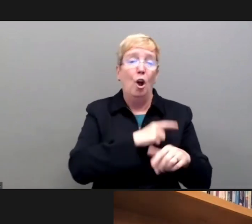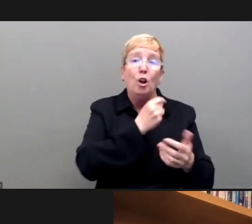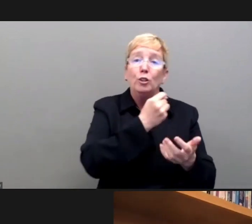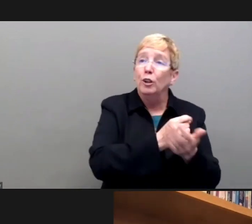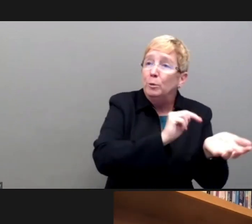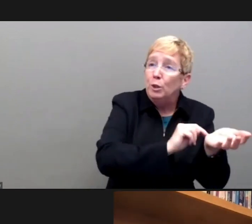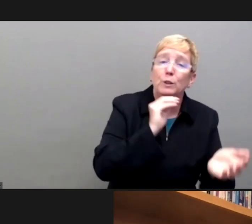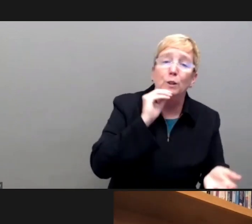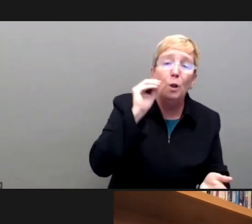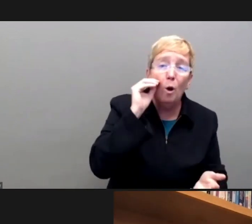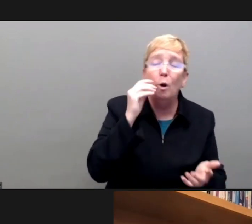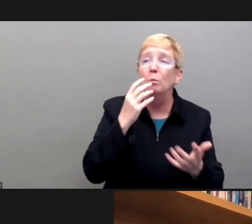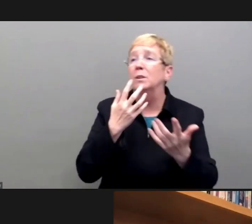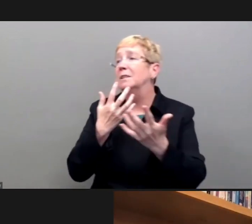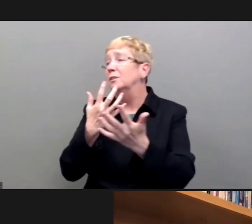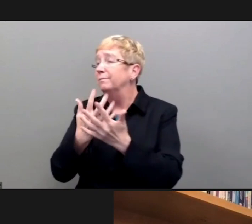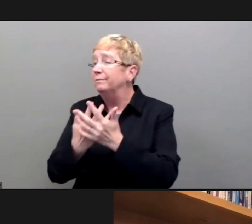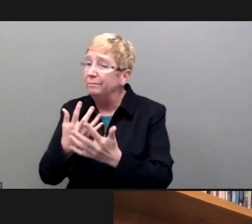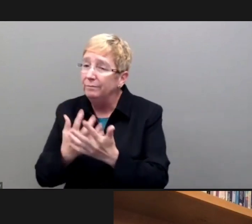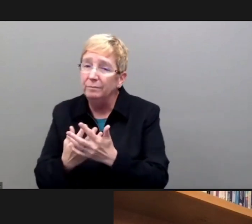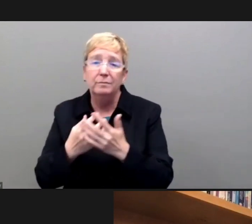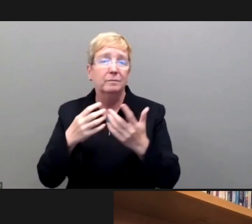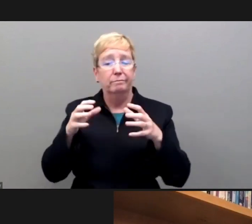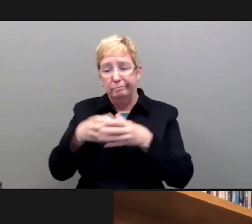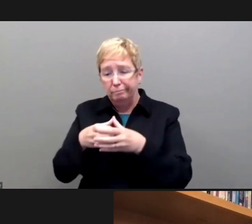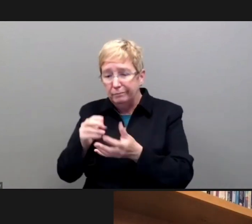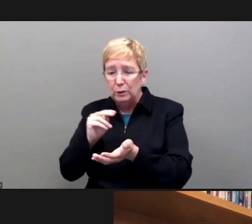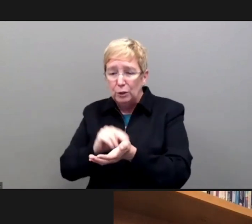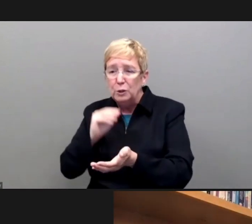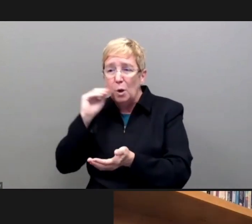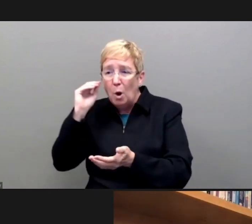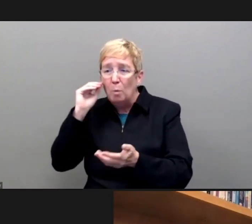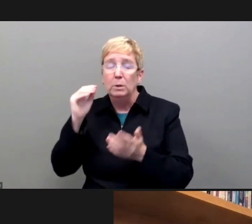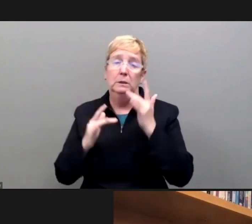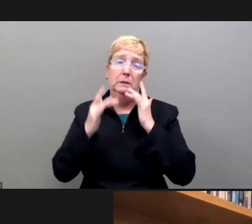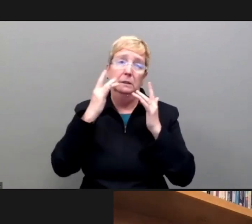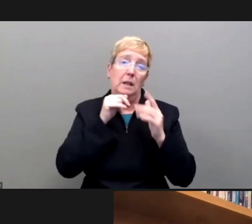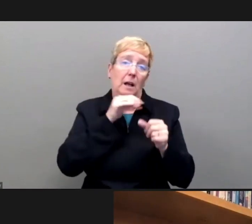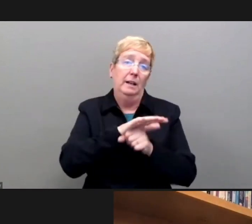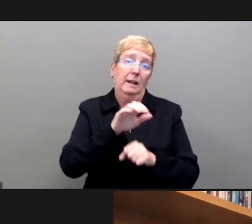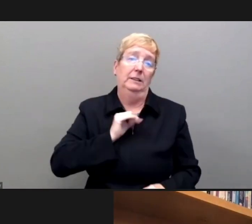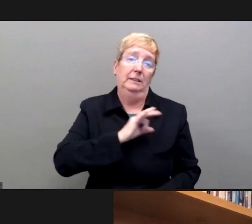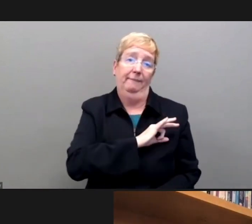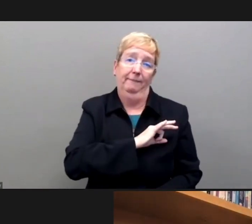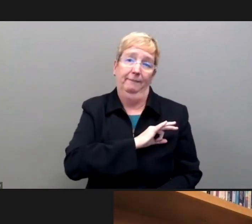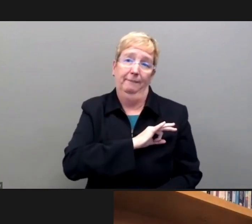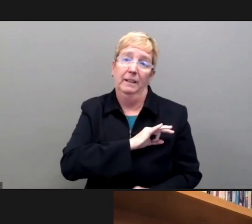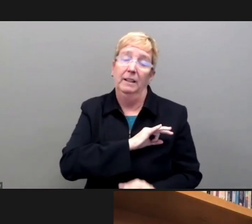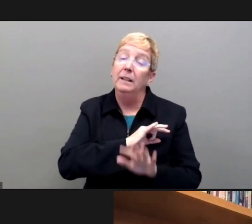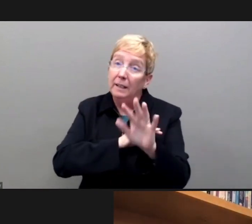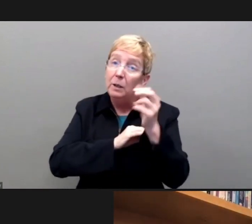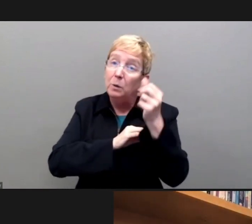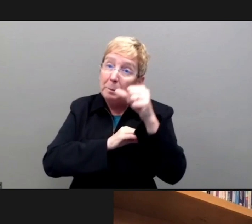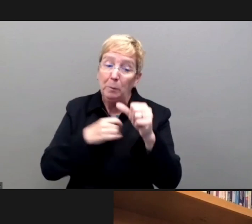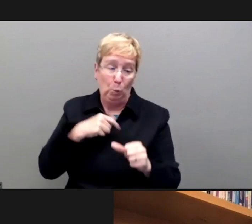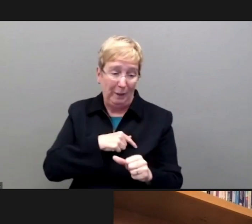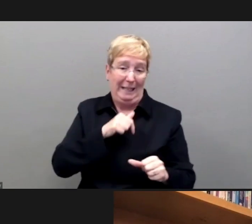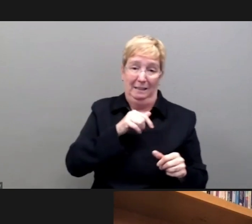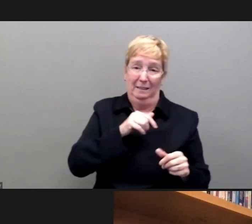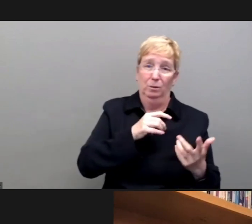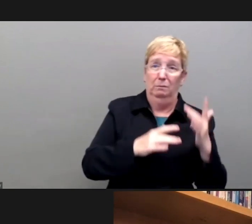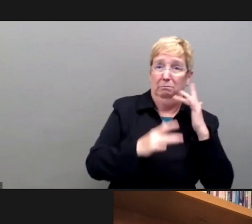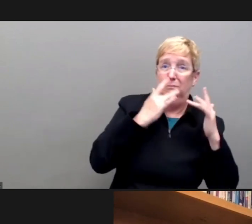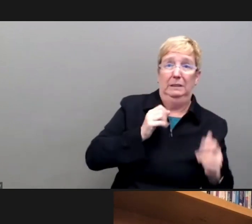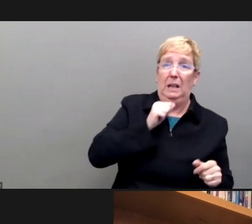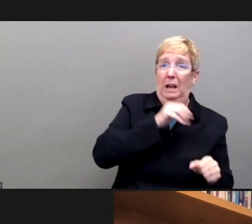and congregate facilities. And we were short staffed in New Mexico, which we've all talked about for a number